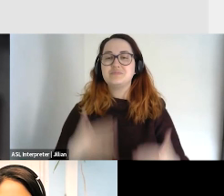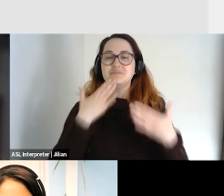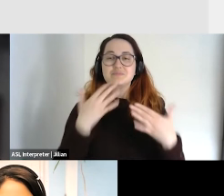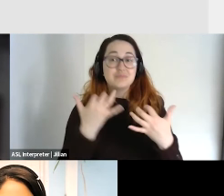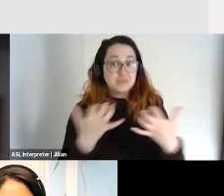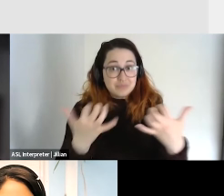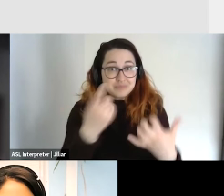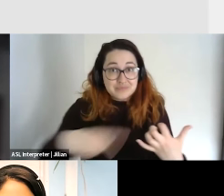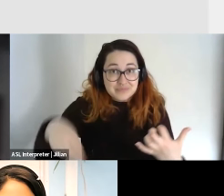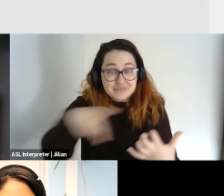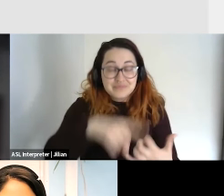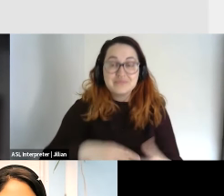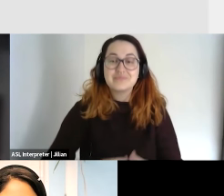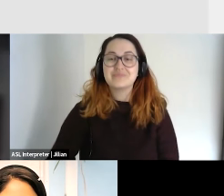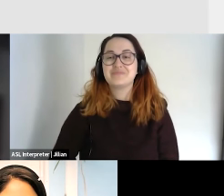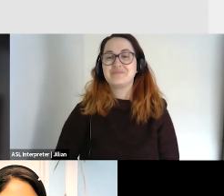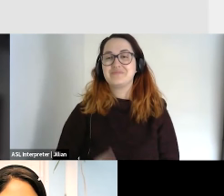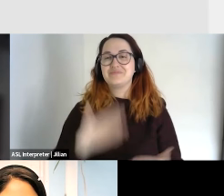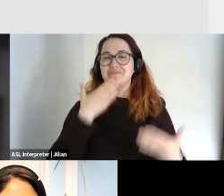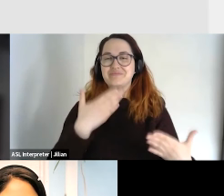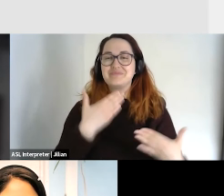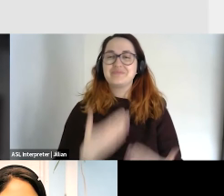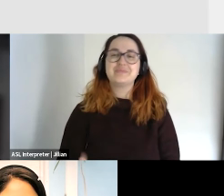on. Thanks and have a great day.